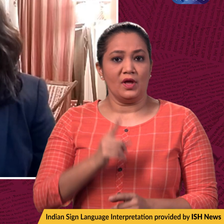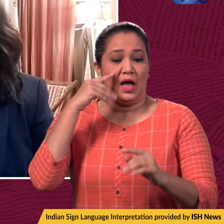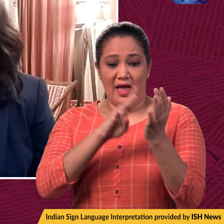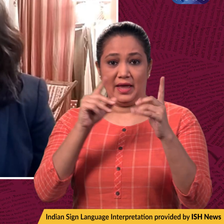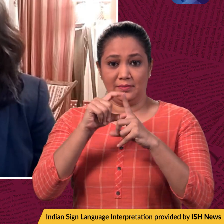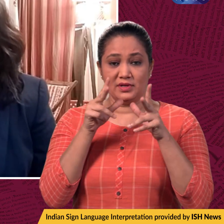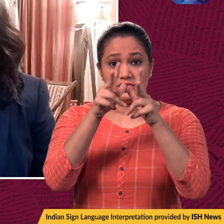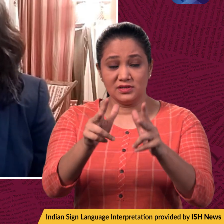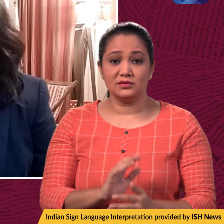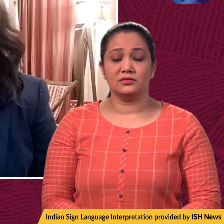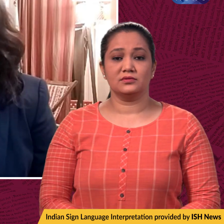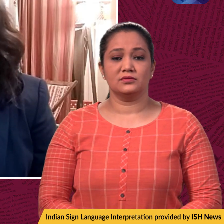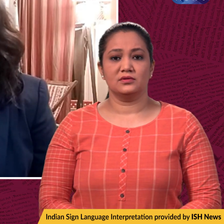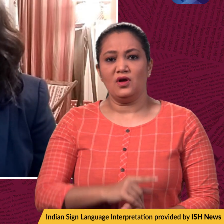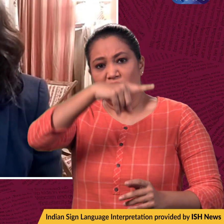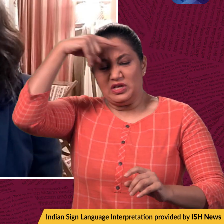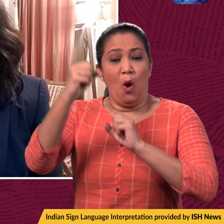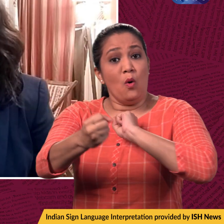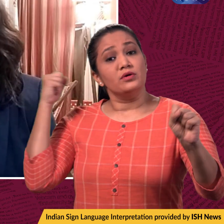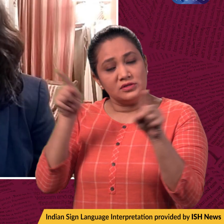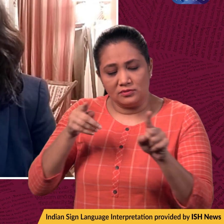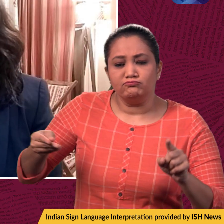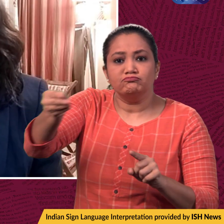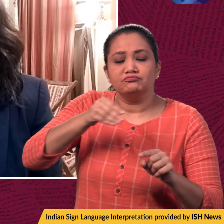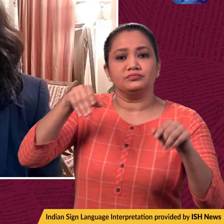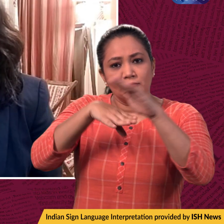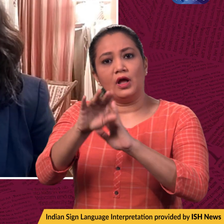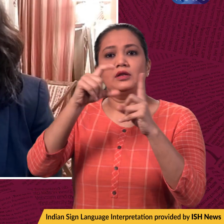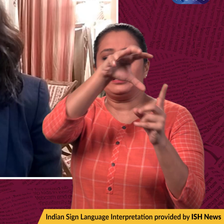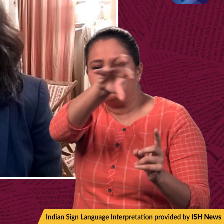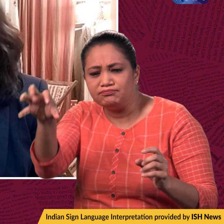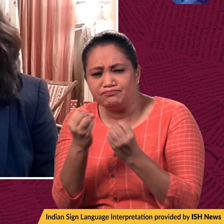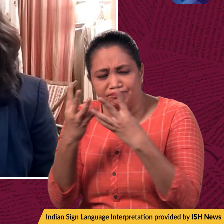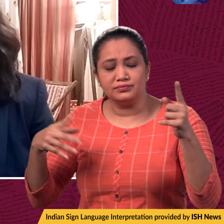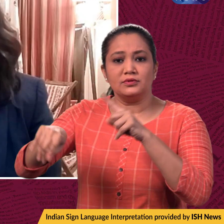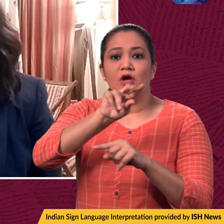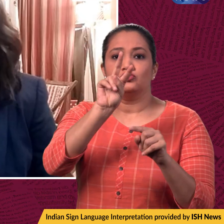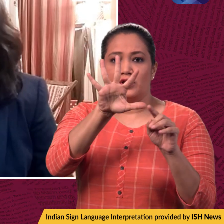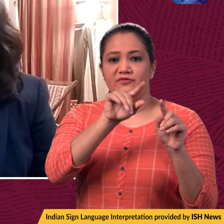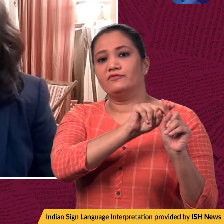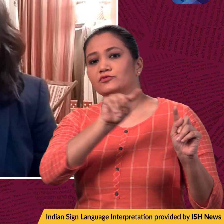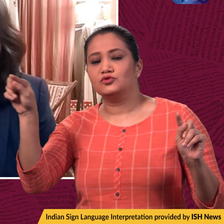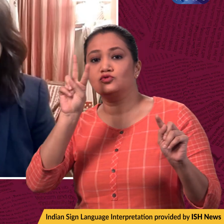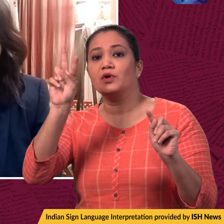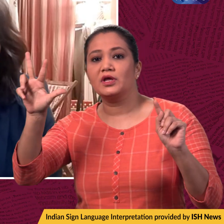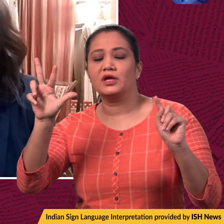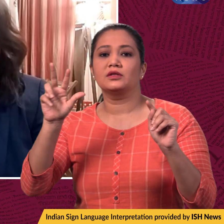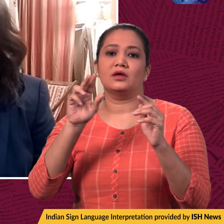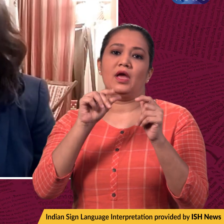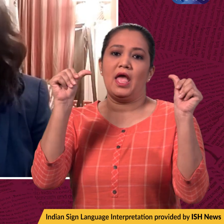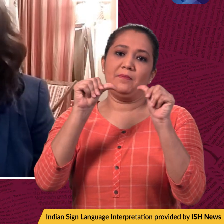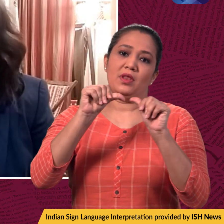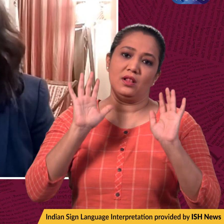IMD has in the meantime issued a heatwave warning over several districts of West Bengal from the 25th to 28th